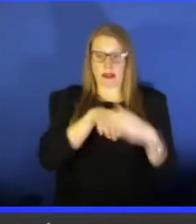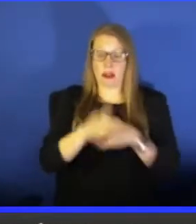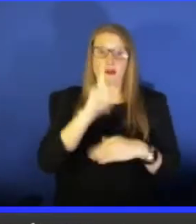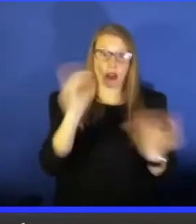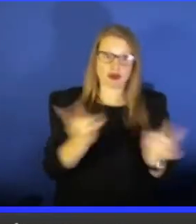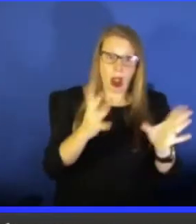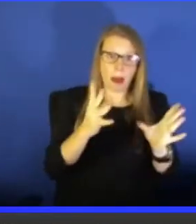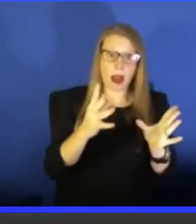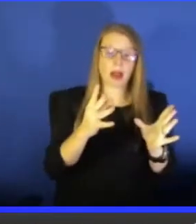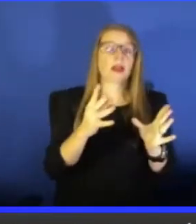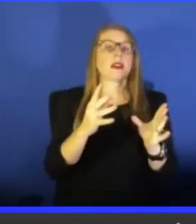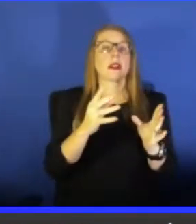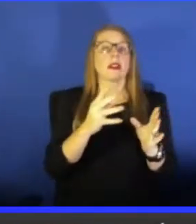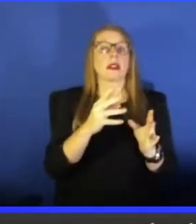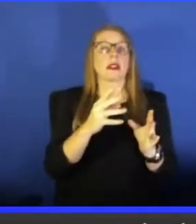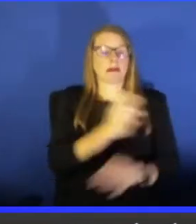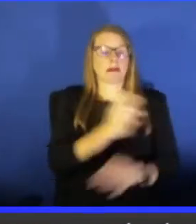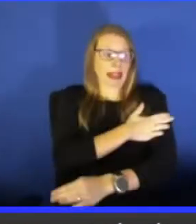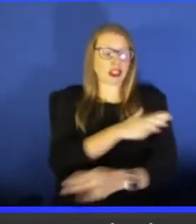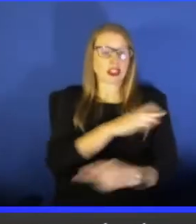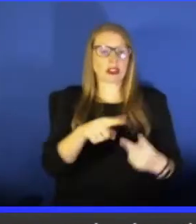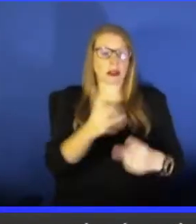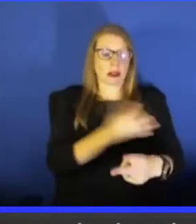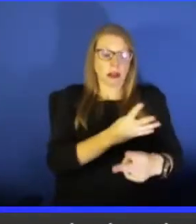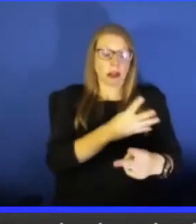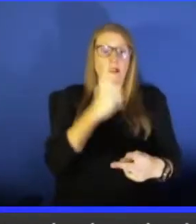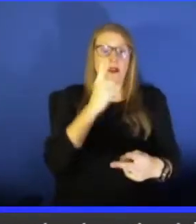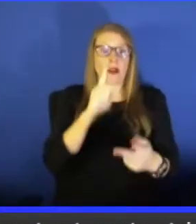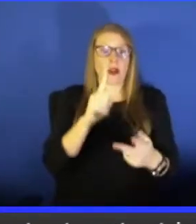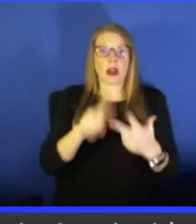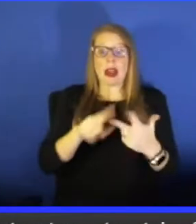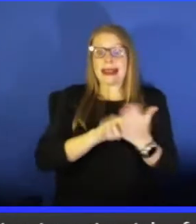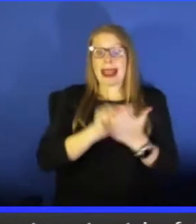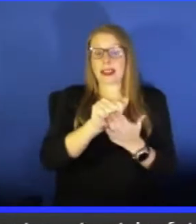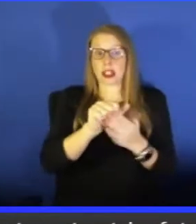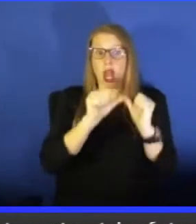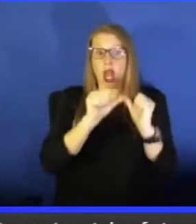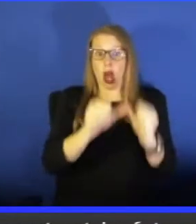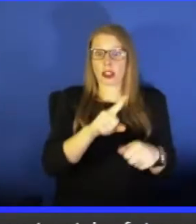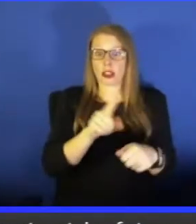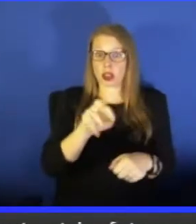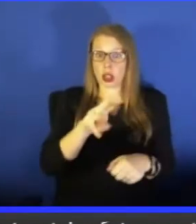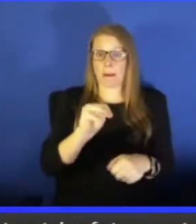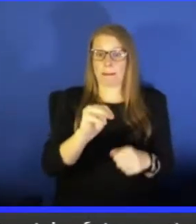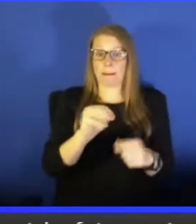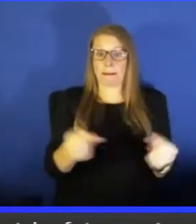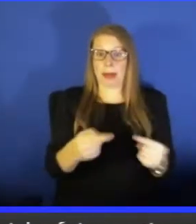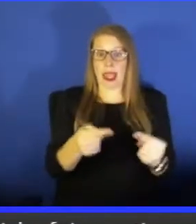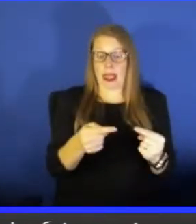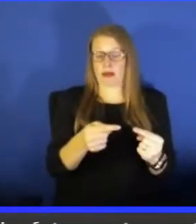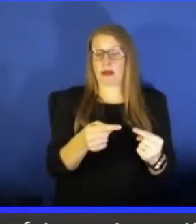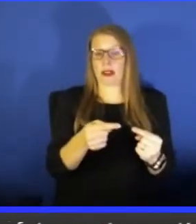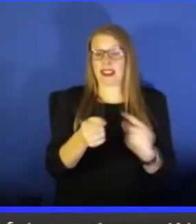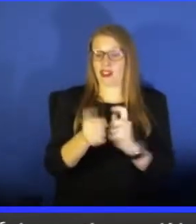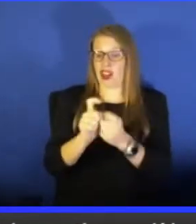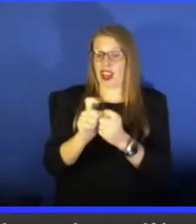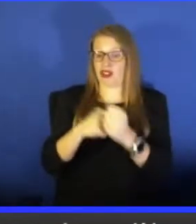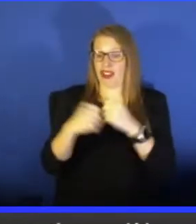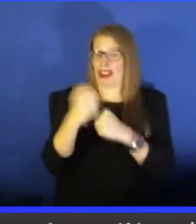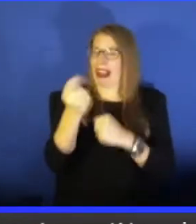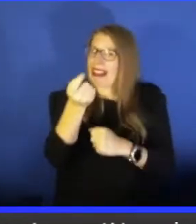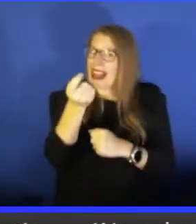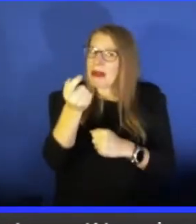in our body when fentanyl, what is it, what's happening to our body, and talk us through the overdose process and what's happening. Absolutely. So as was